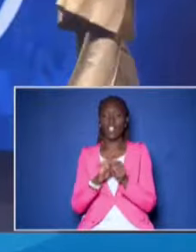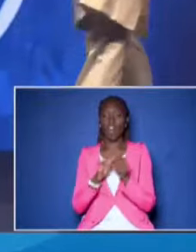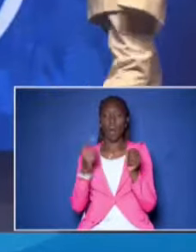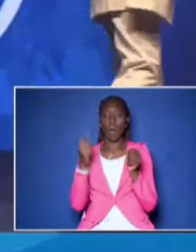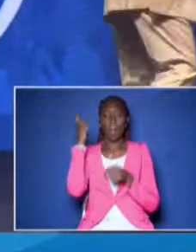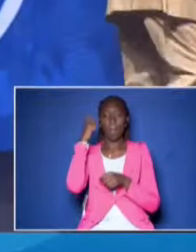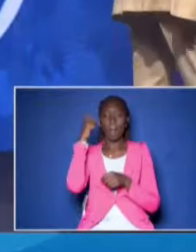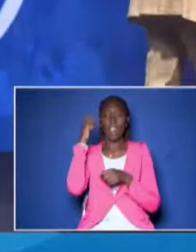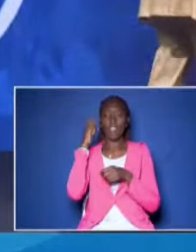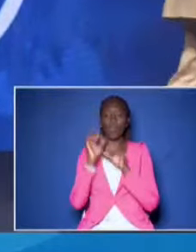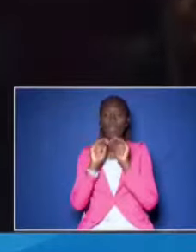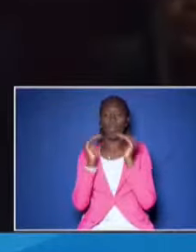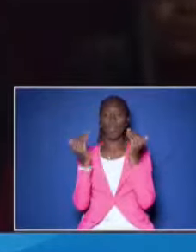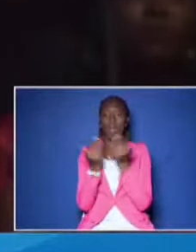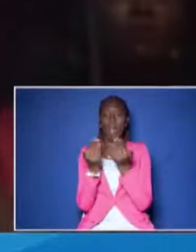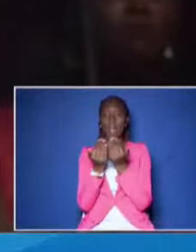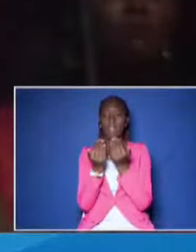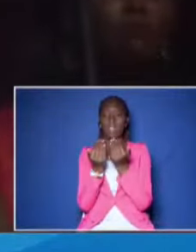worldly